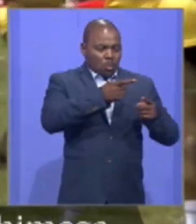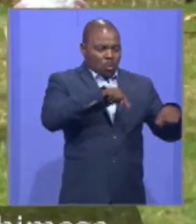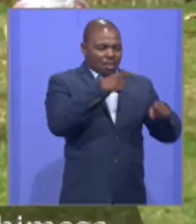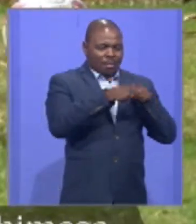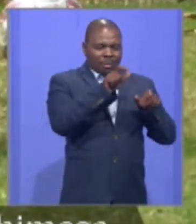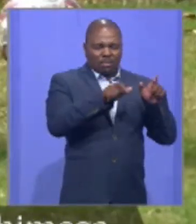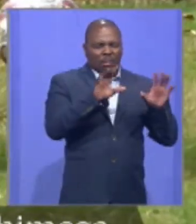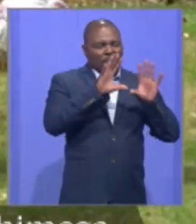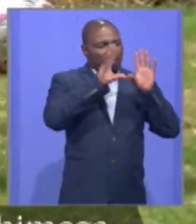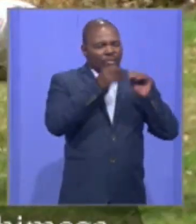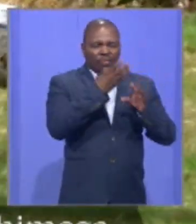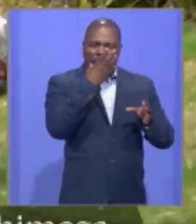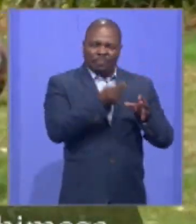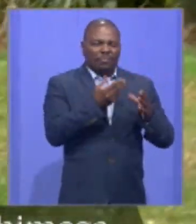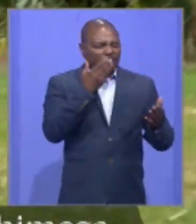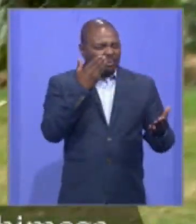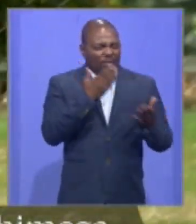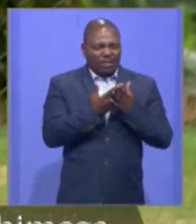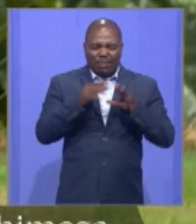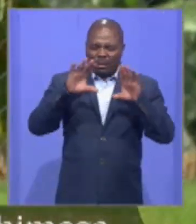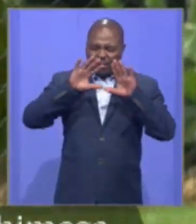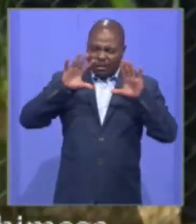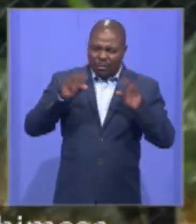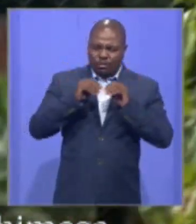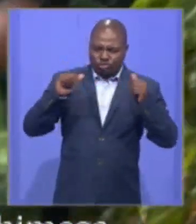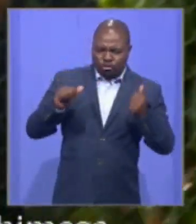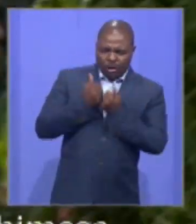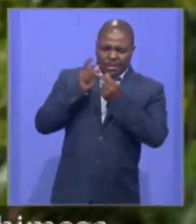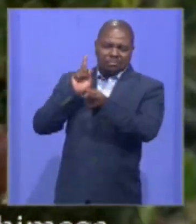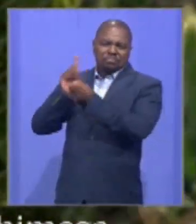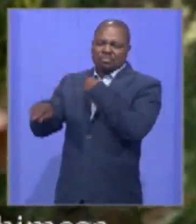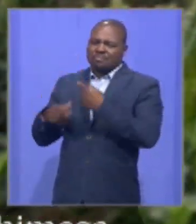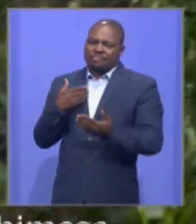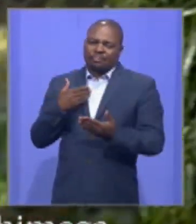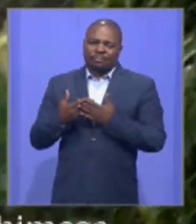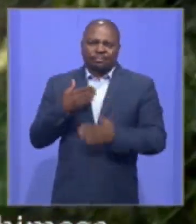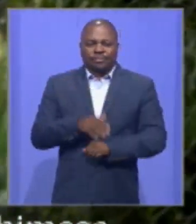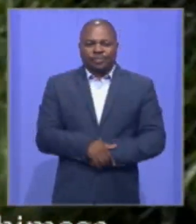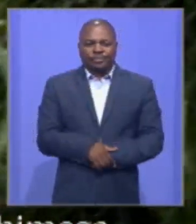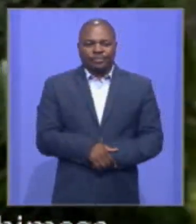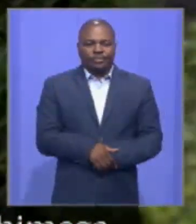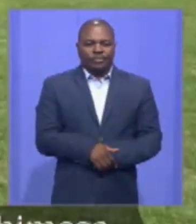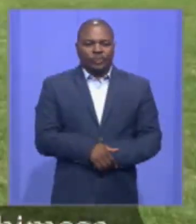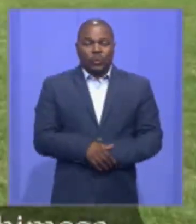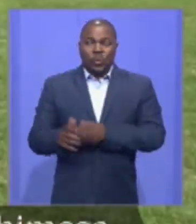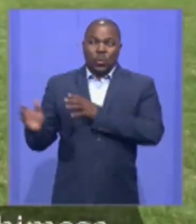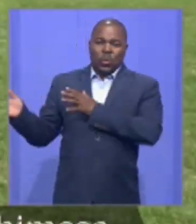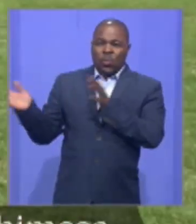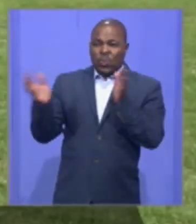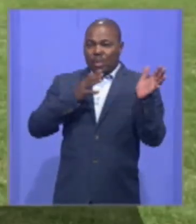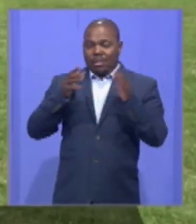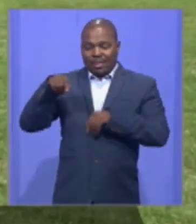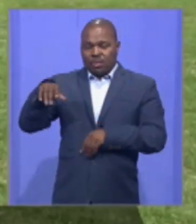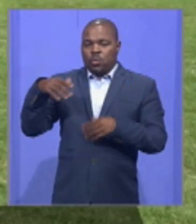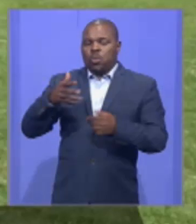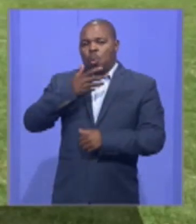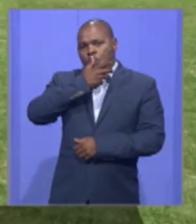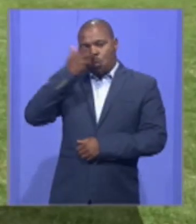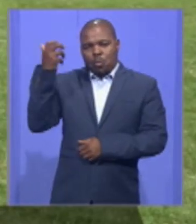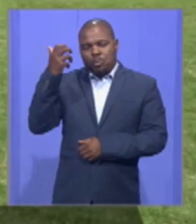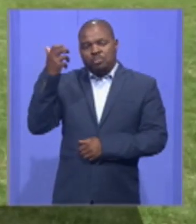tsohle go fenya mathata ka moka ao ba lebanego nao. The weather is pretty warm, but I